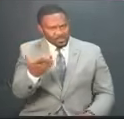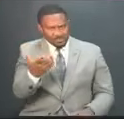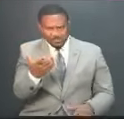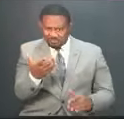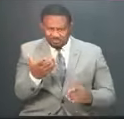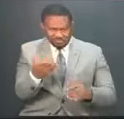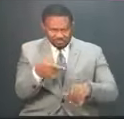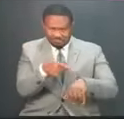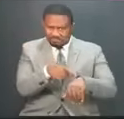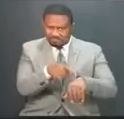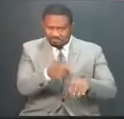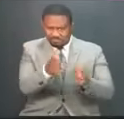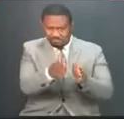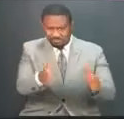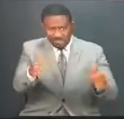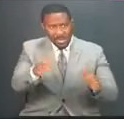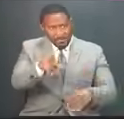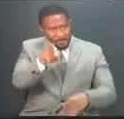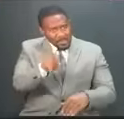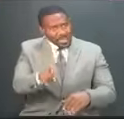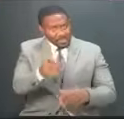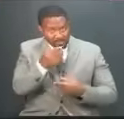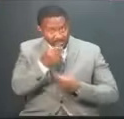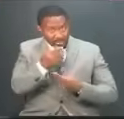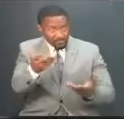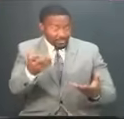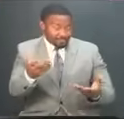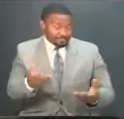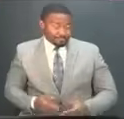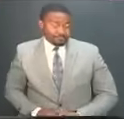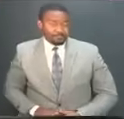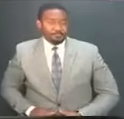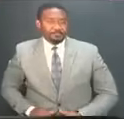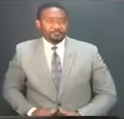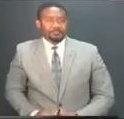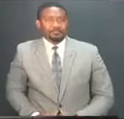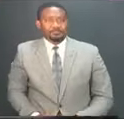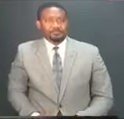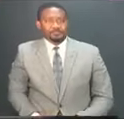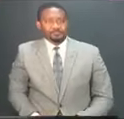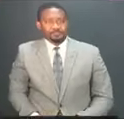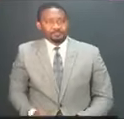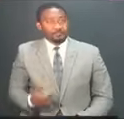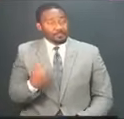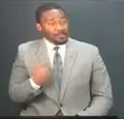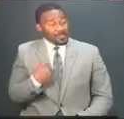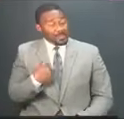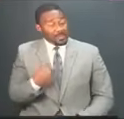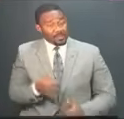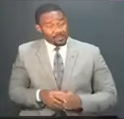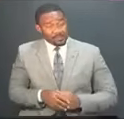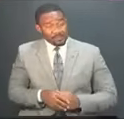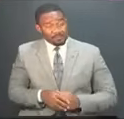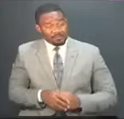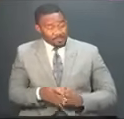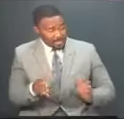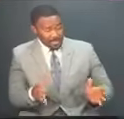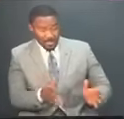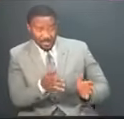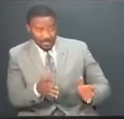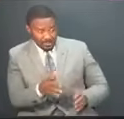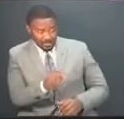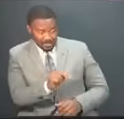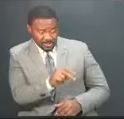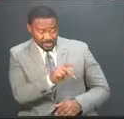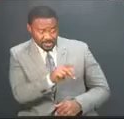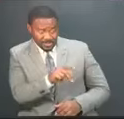certain time period. So, Mr. Speaker, I then urge on our colleagues on the other side